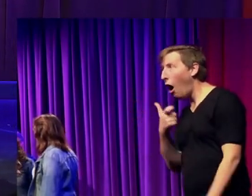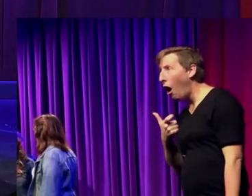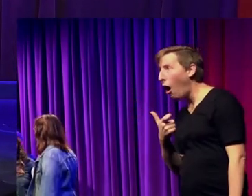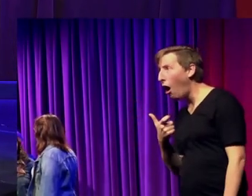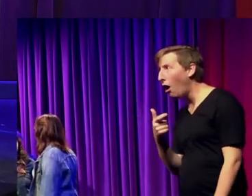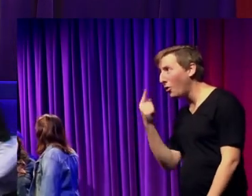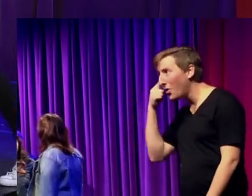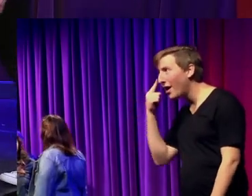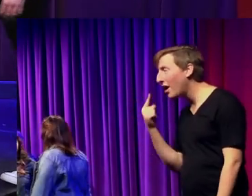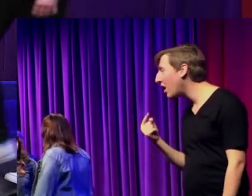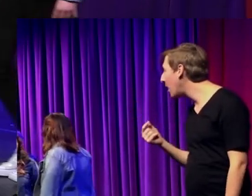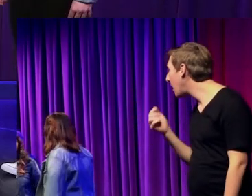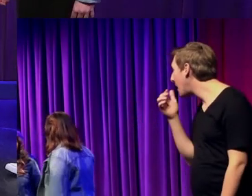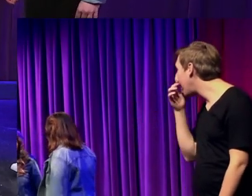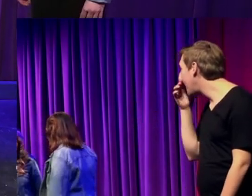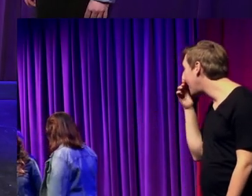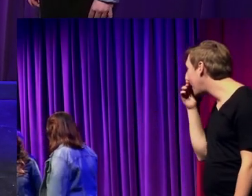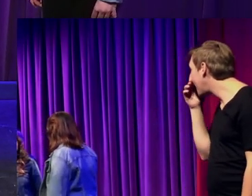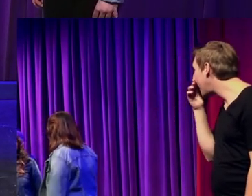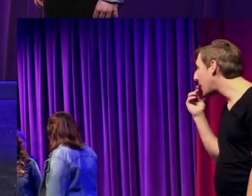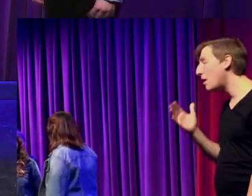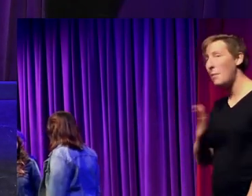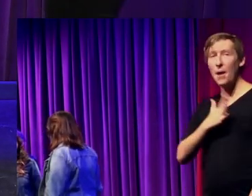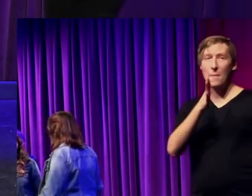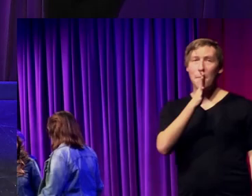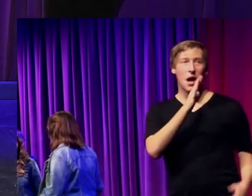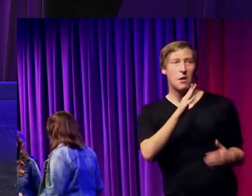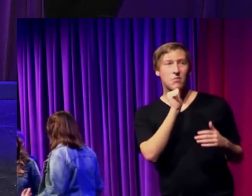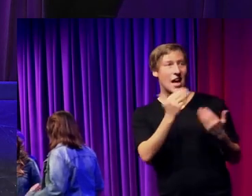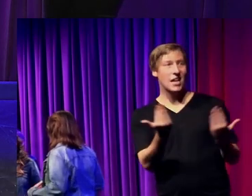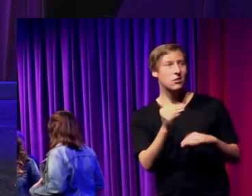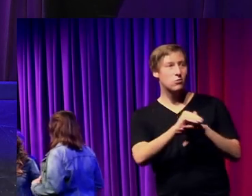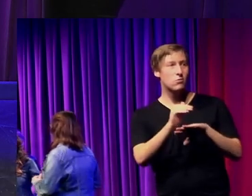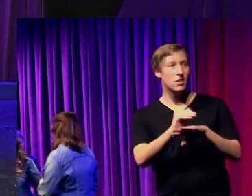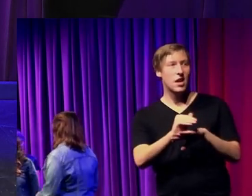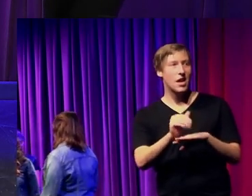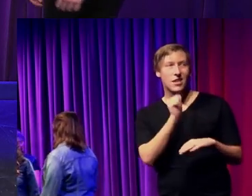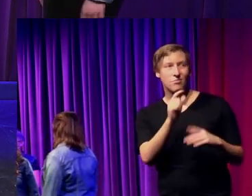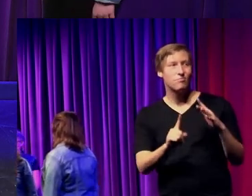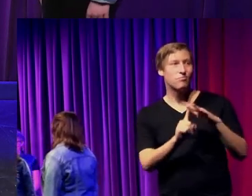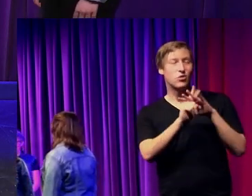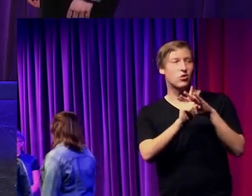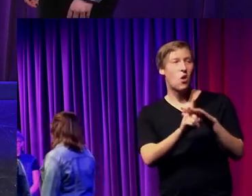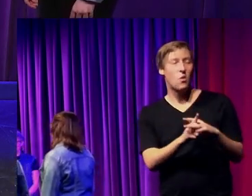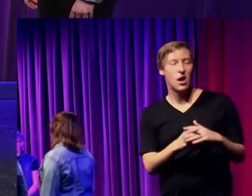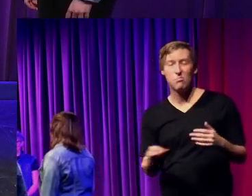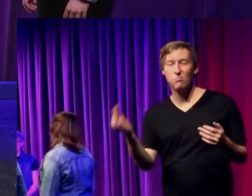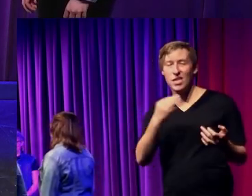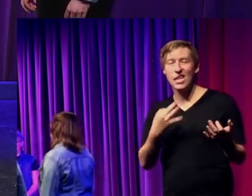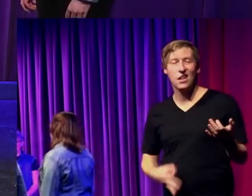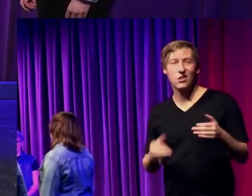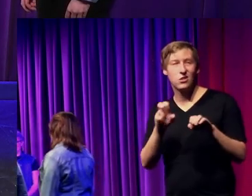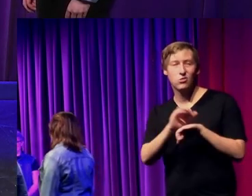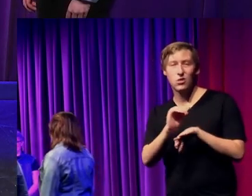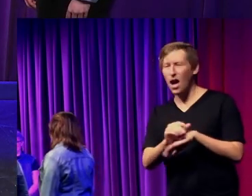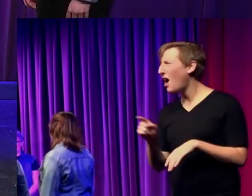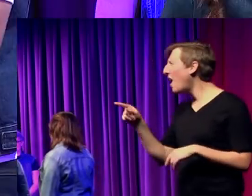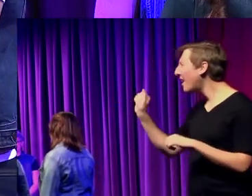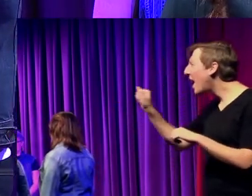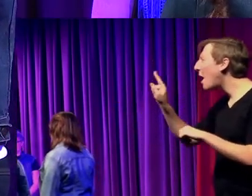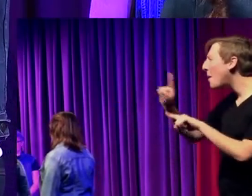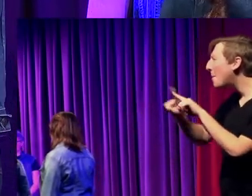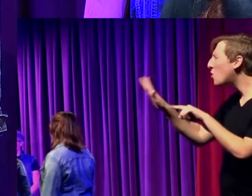not here. She didn't make it to the concert? No. She had that ticket. I think she just gave it away or something. Susie, babe, I'm